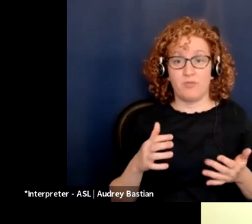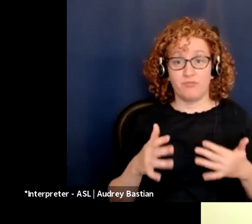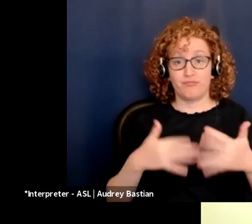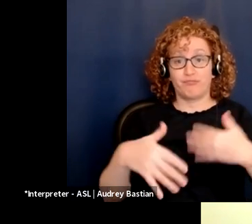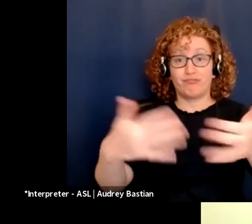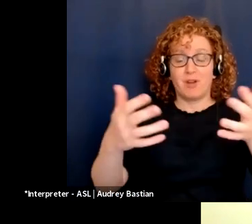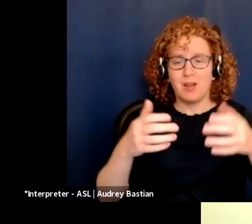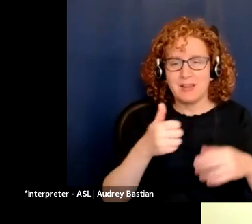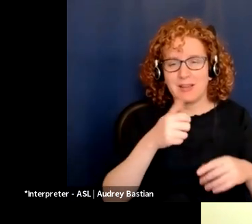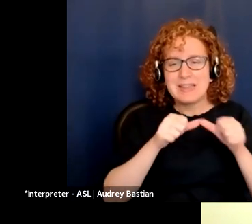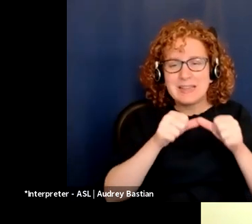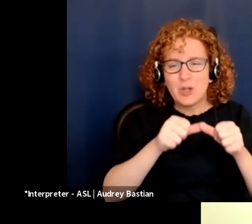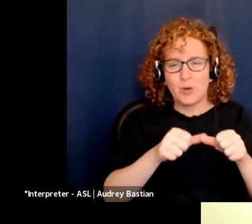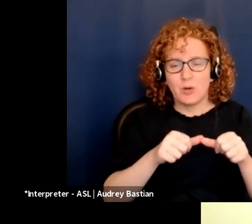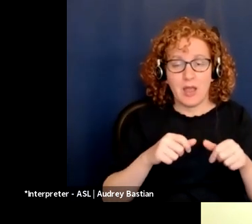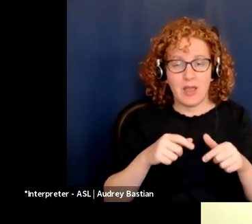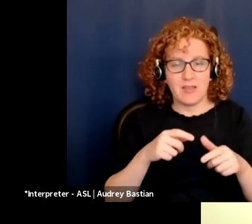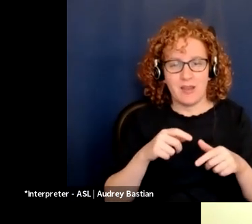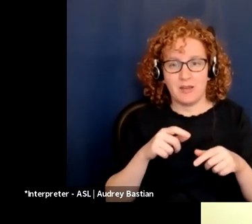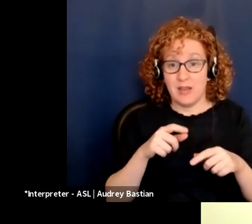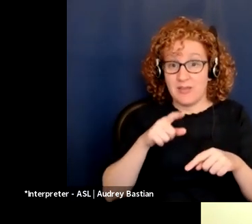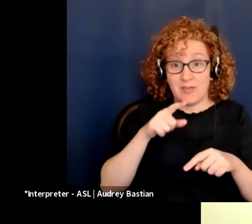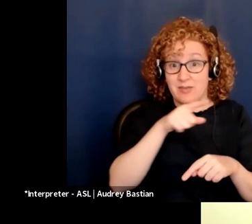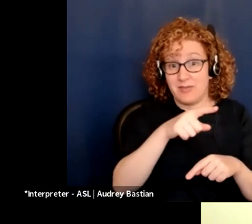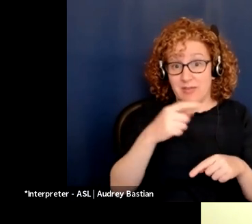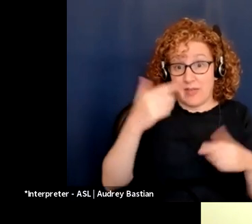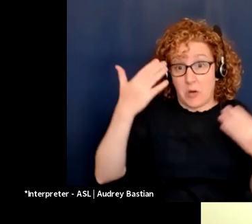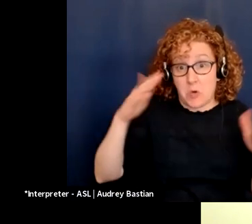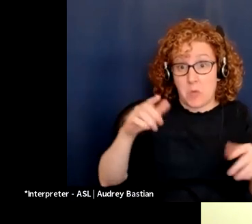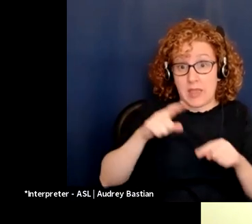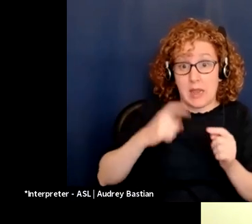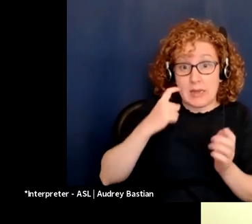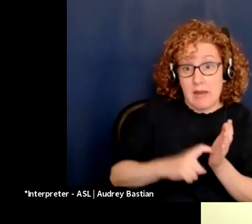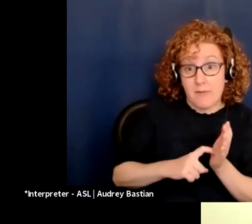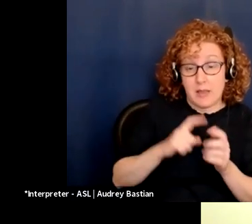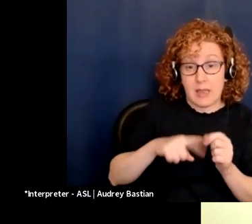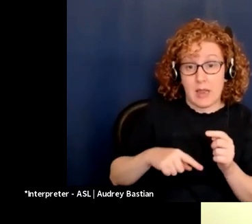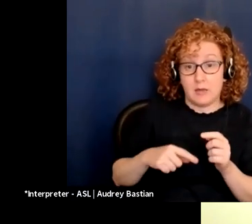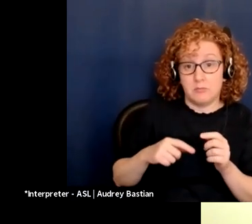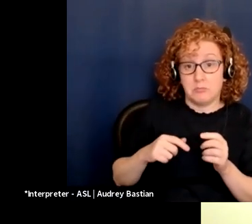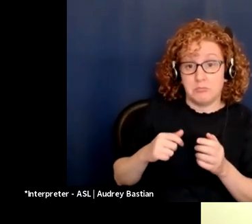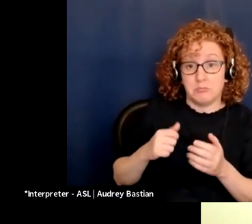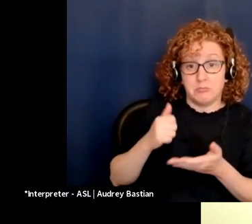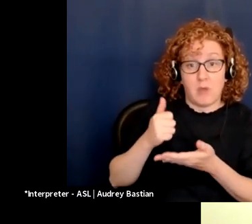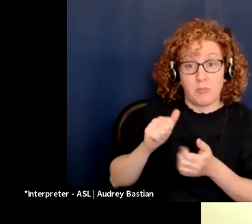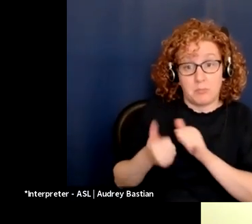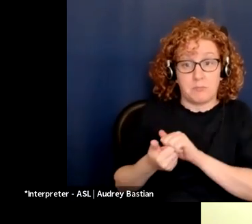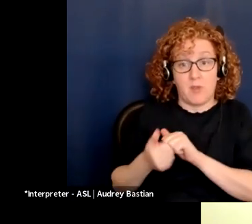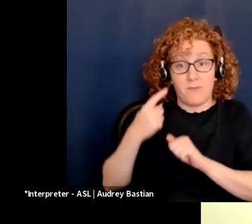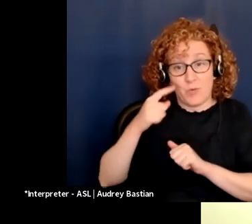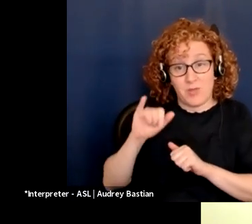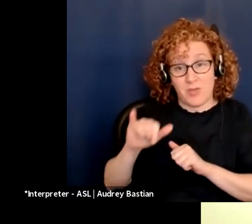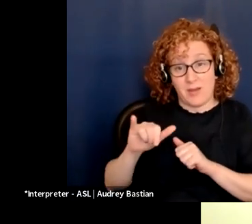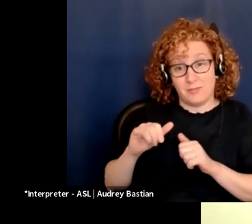they can't dispel, they can't identify, they can't act for accommodation. So I think a really big part of that is